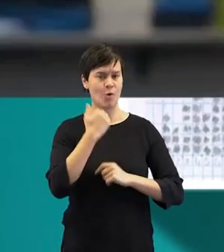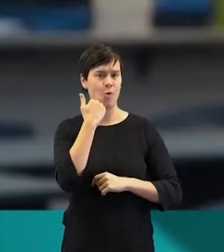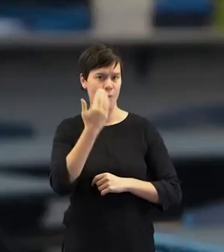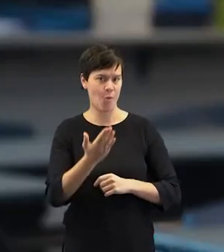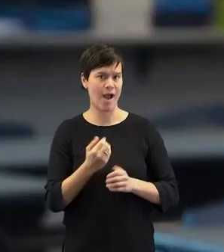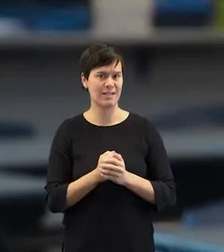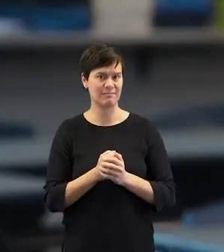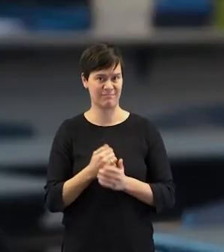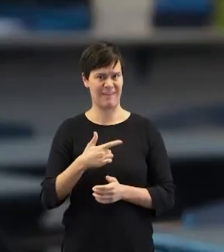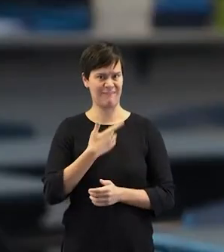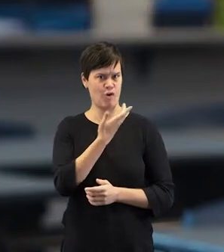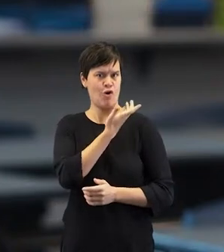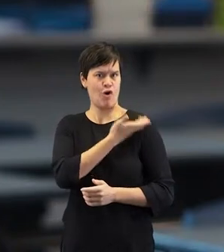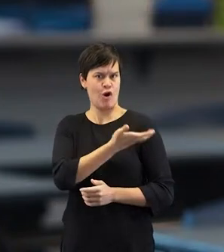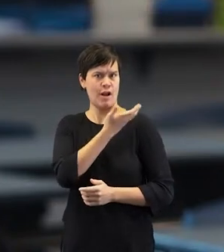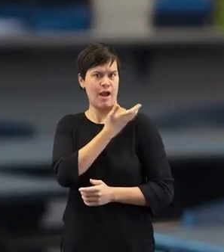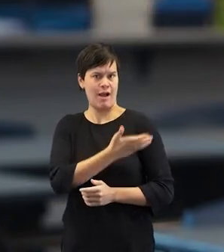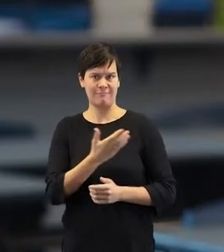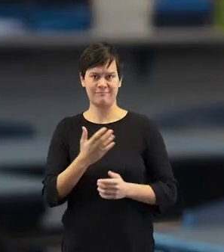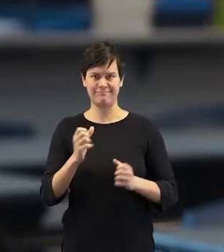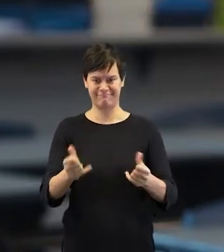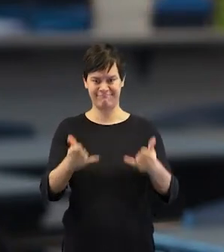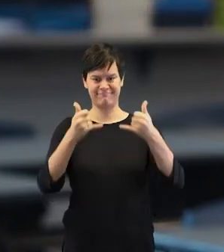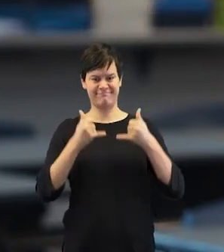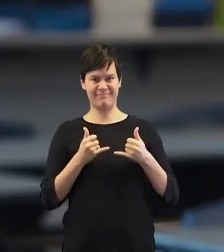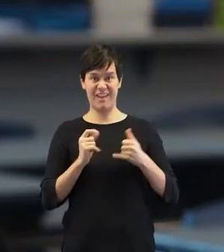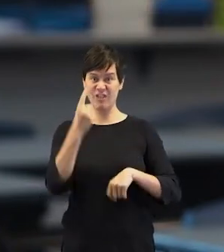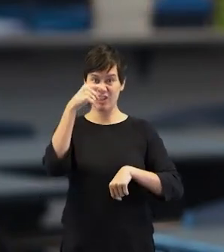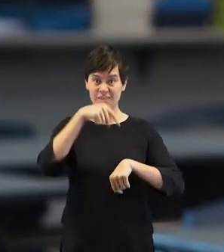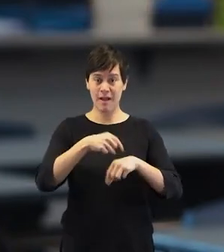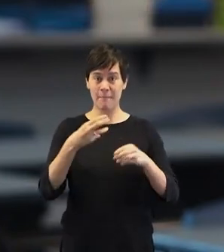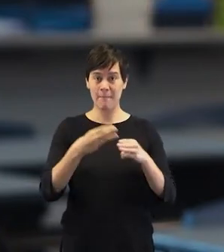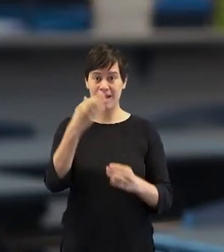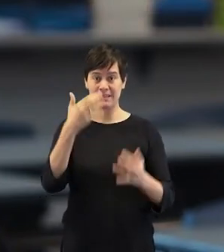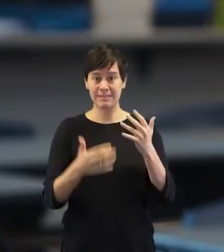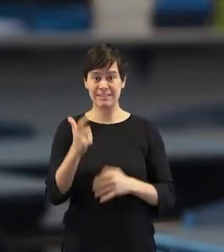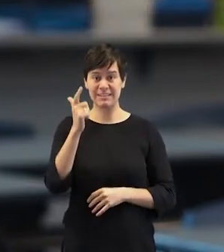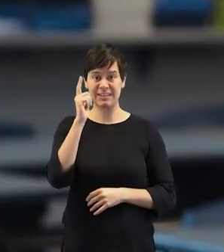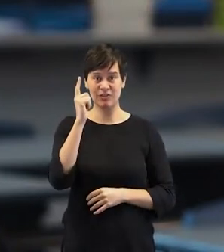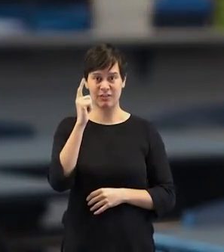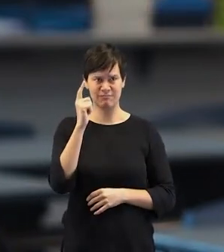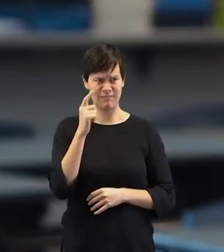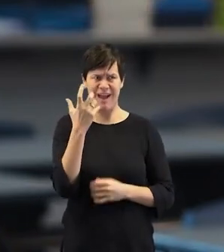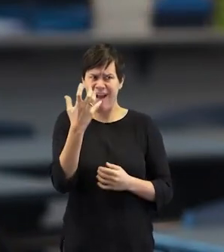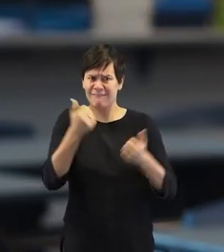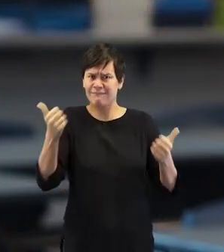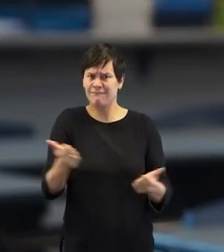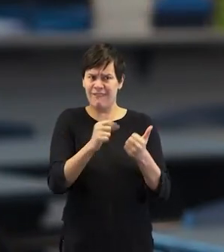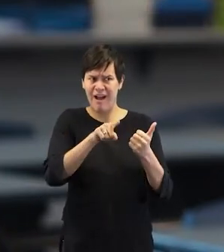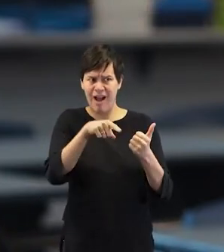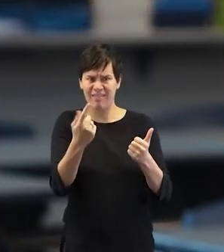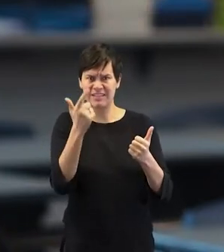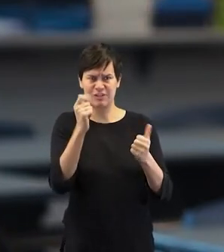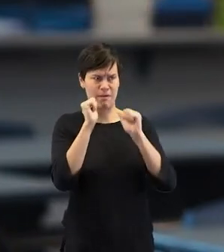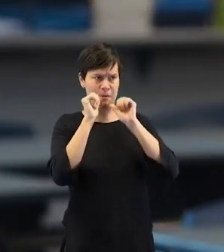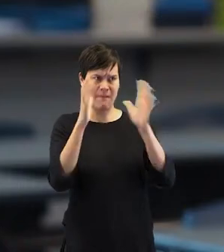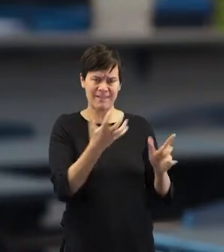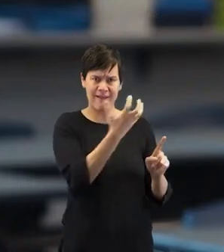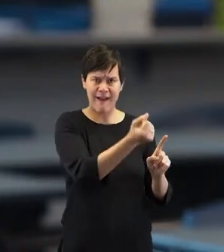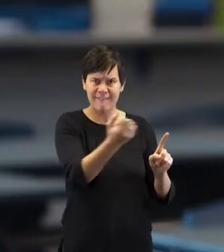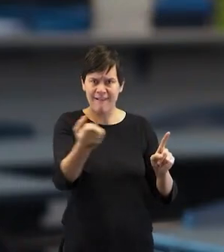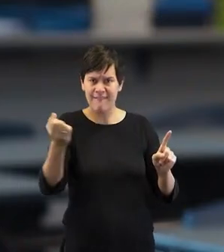better. It's an incredible honour to have won the award and to be the first maths and stats teacher to have won it, especially when there's so